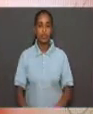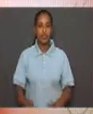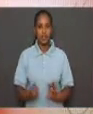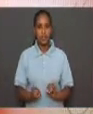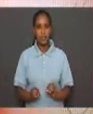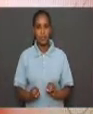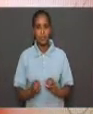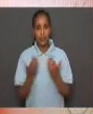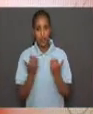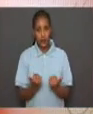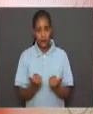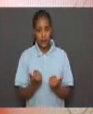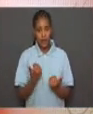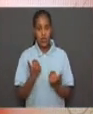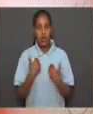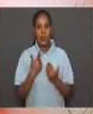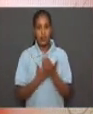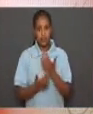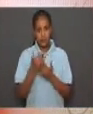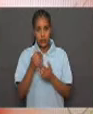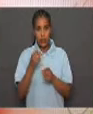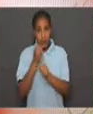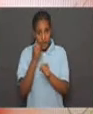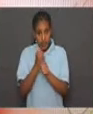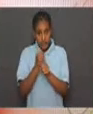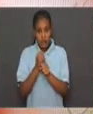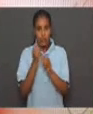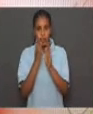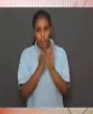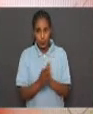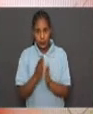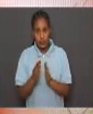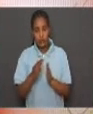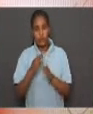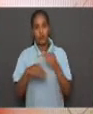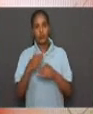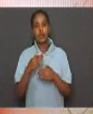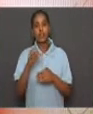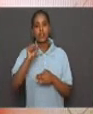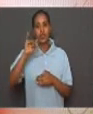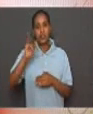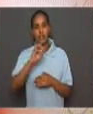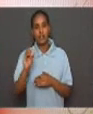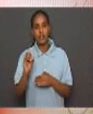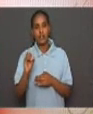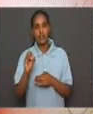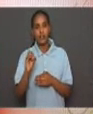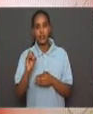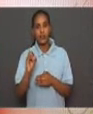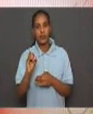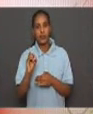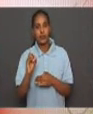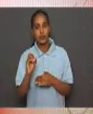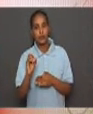Students, now that we have discussed the manufacturing process of silicon and ultra-pure